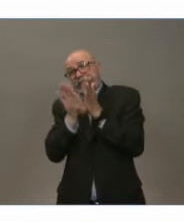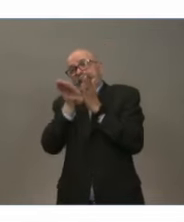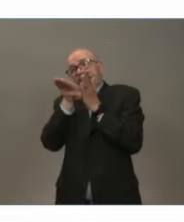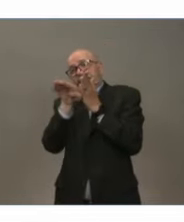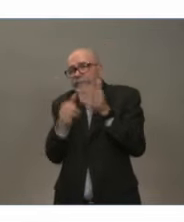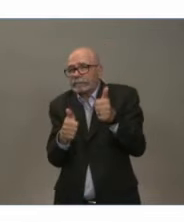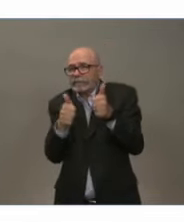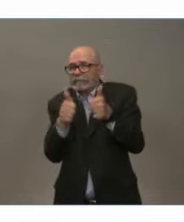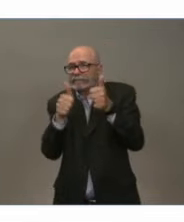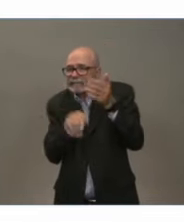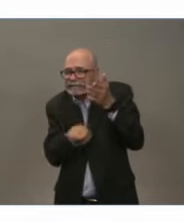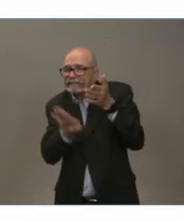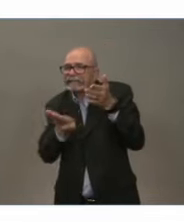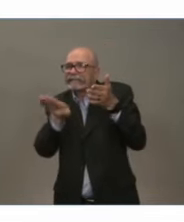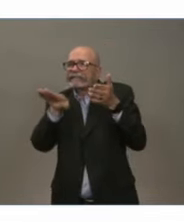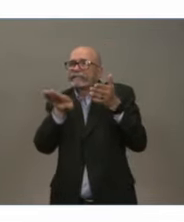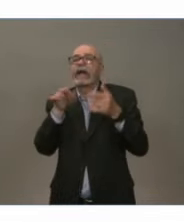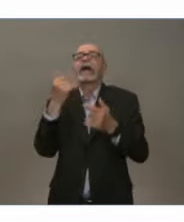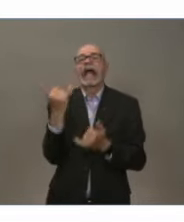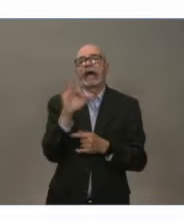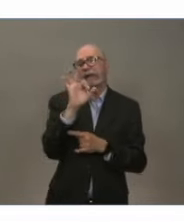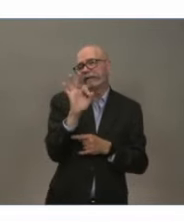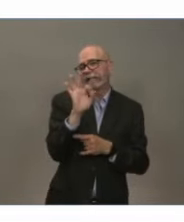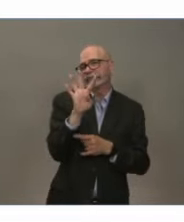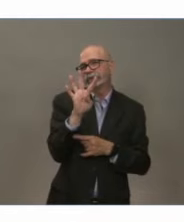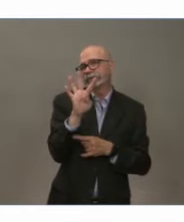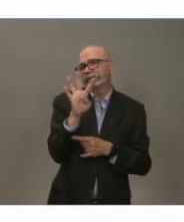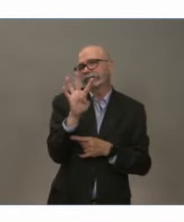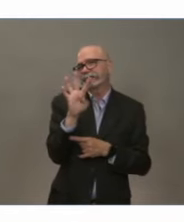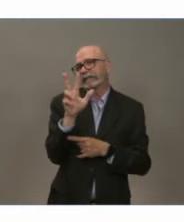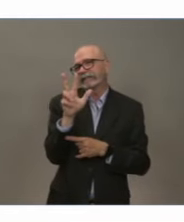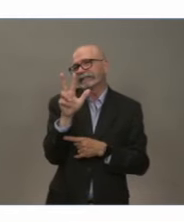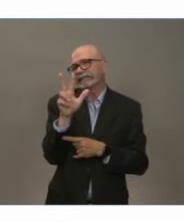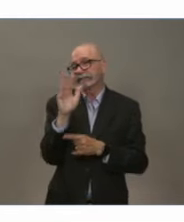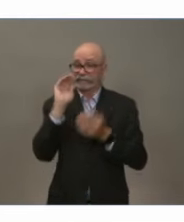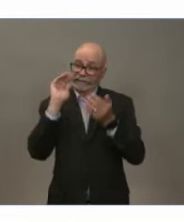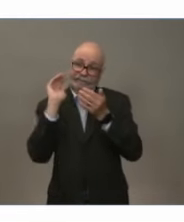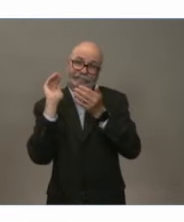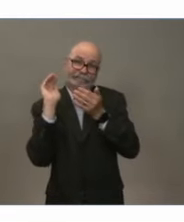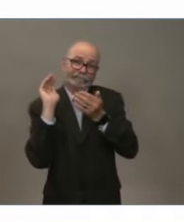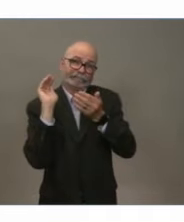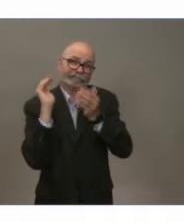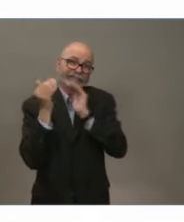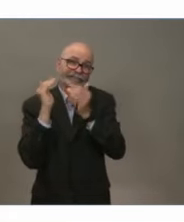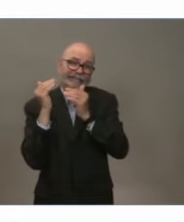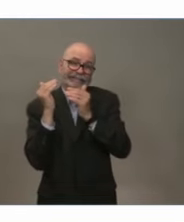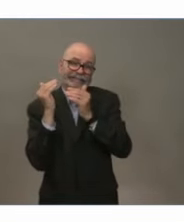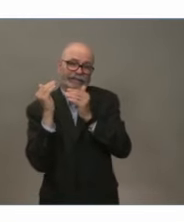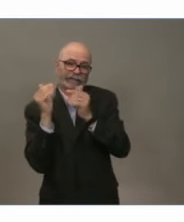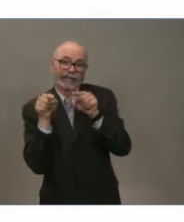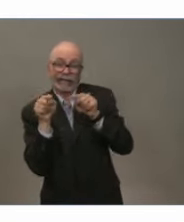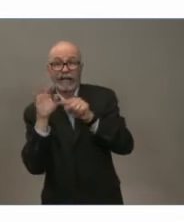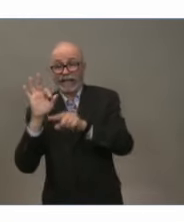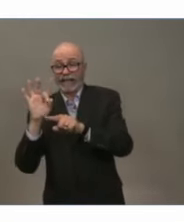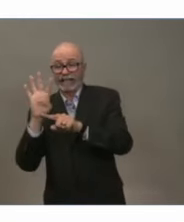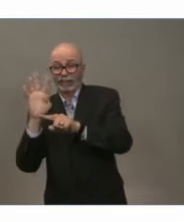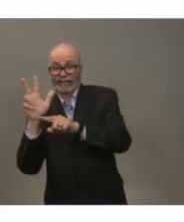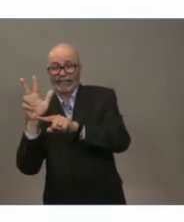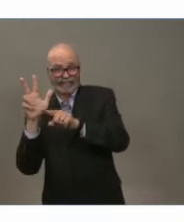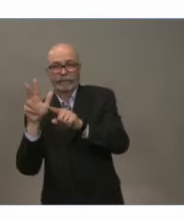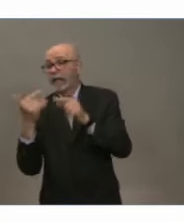the 943, the model number, versus the 517 is what we're dealing with today in real